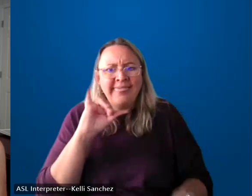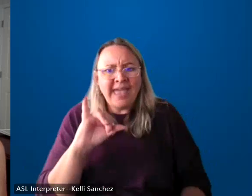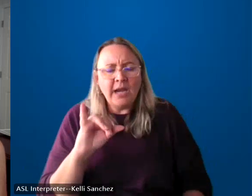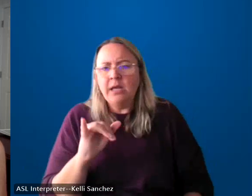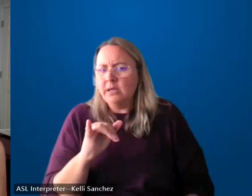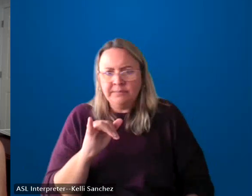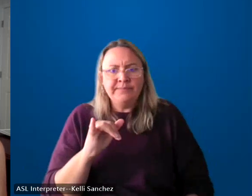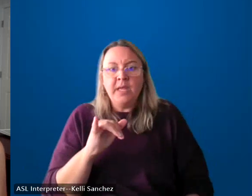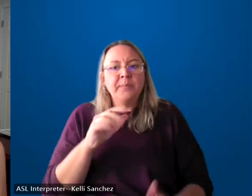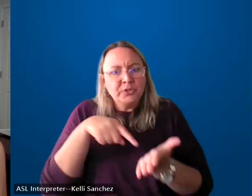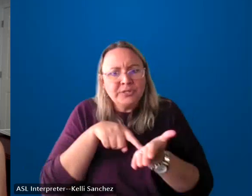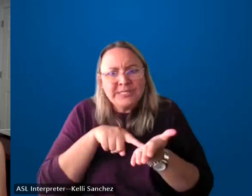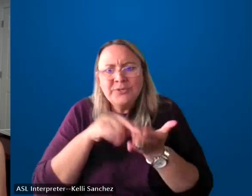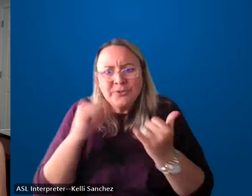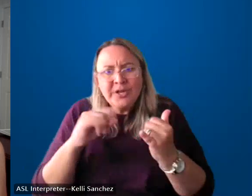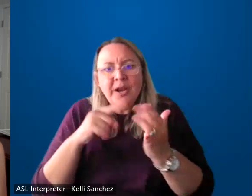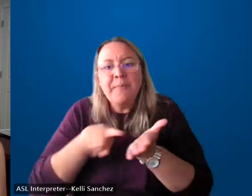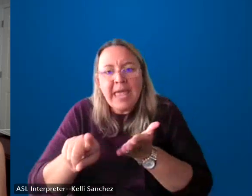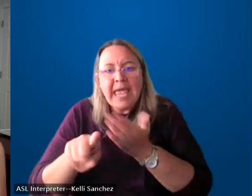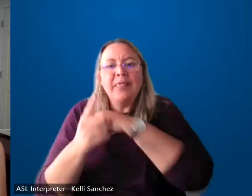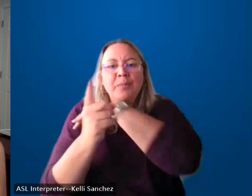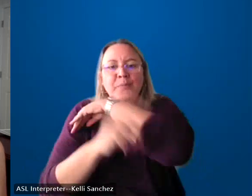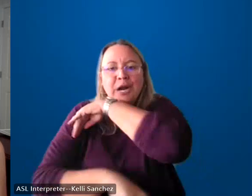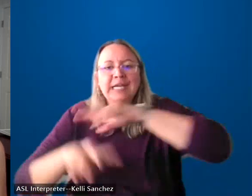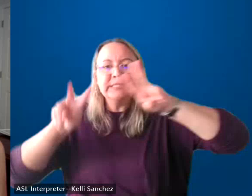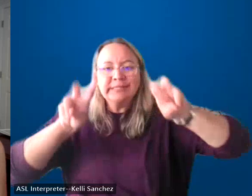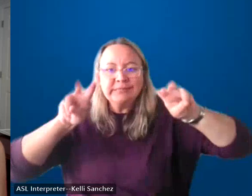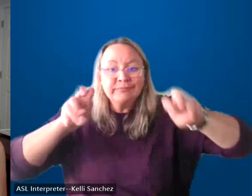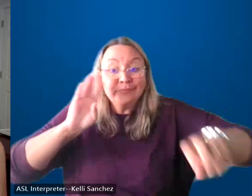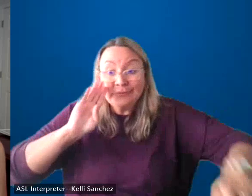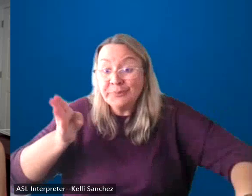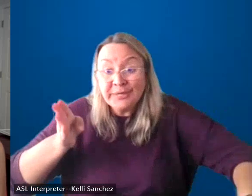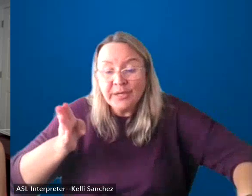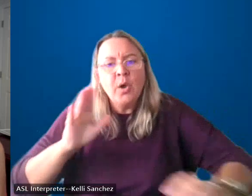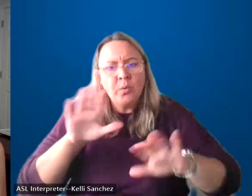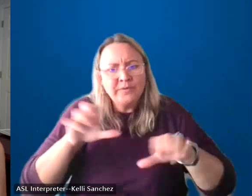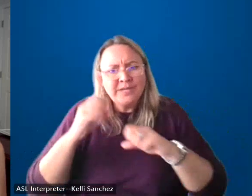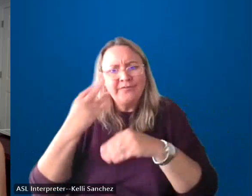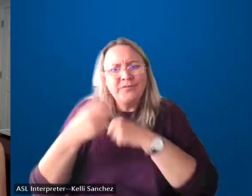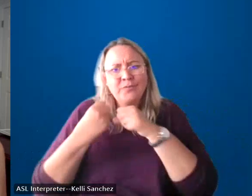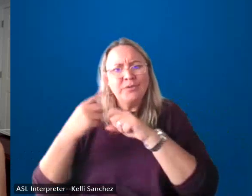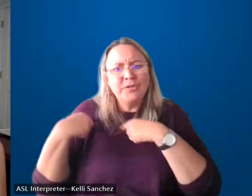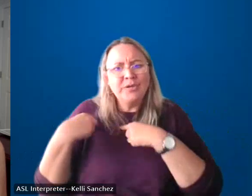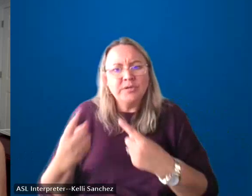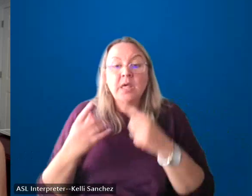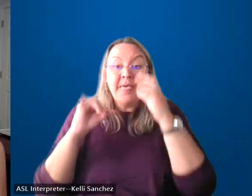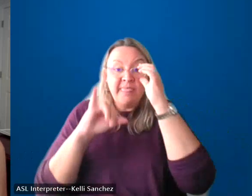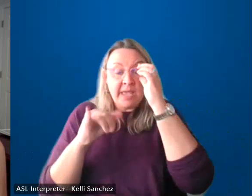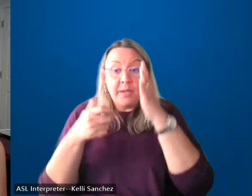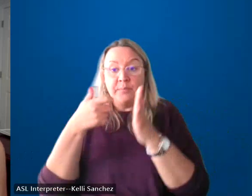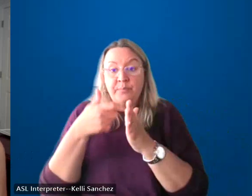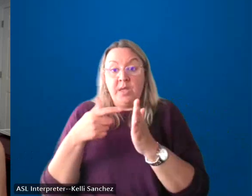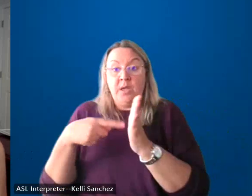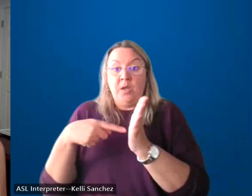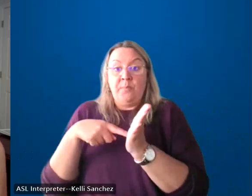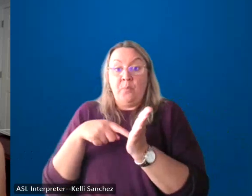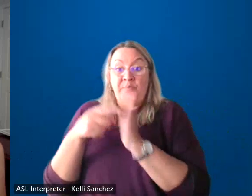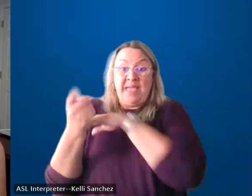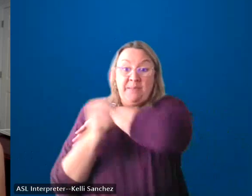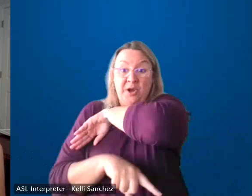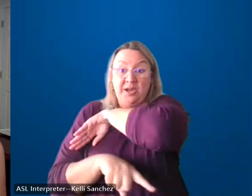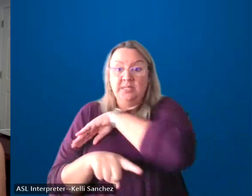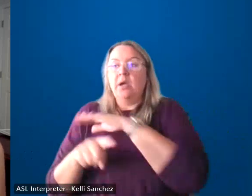pay the price either way. And what we've been doing for the past several years is we've been putting that price off onto the federal government and